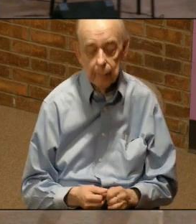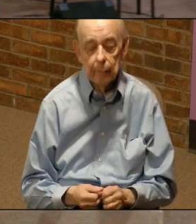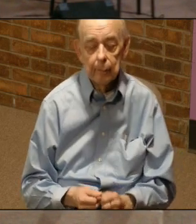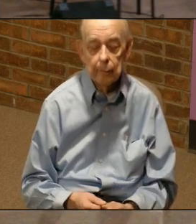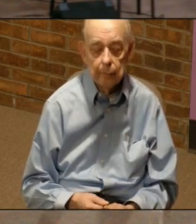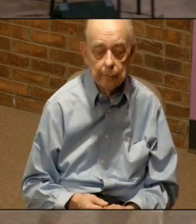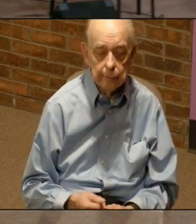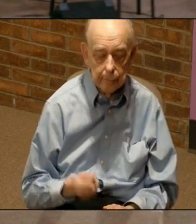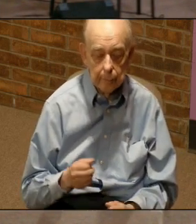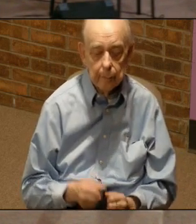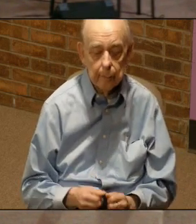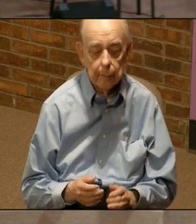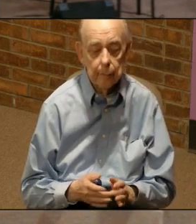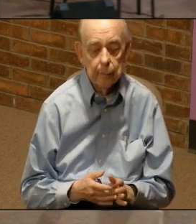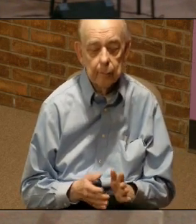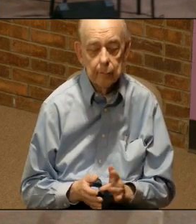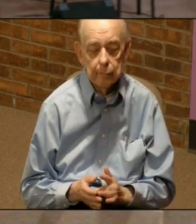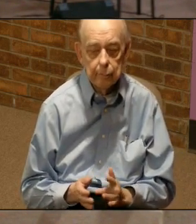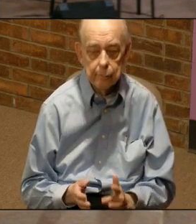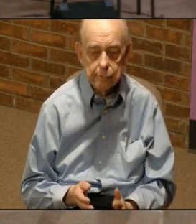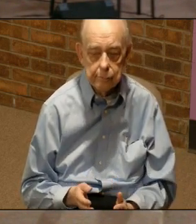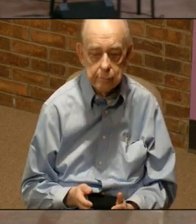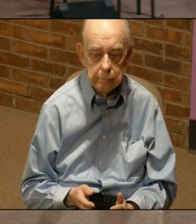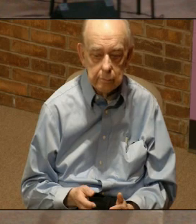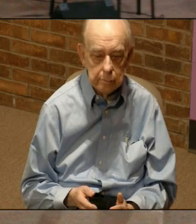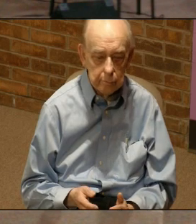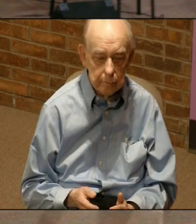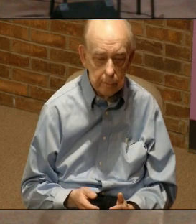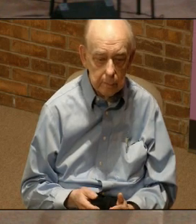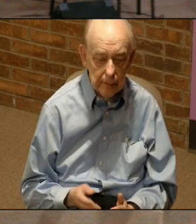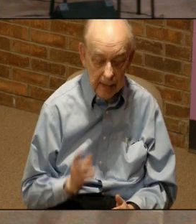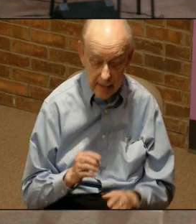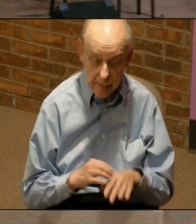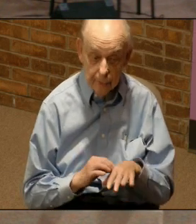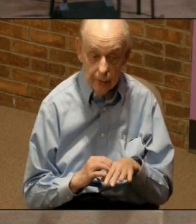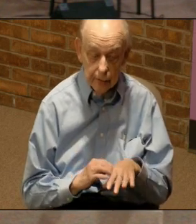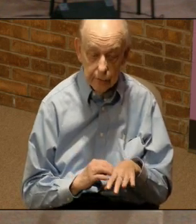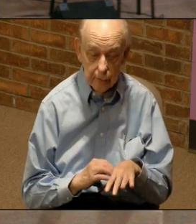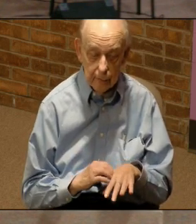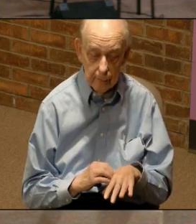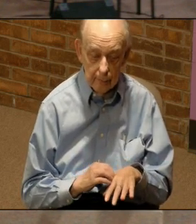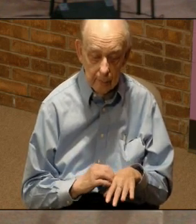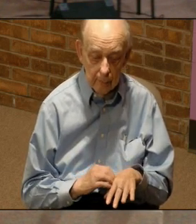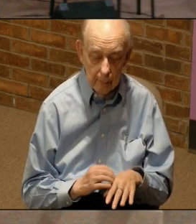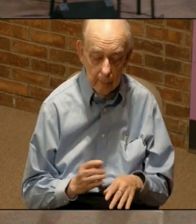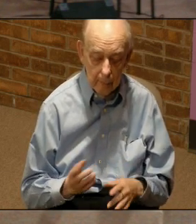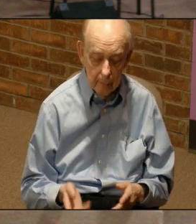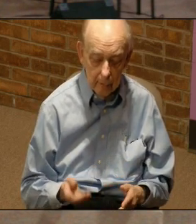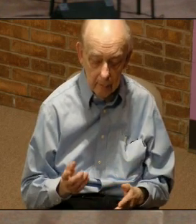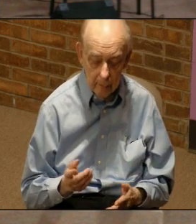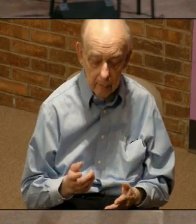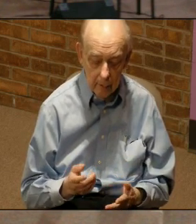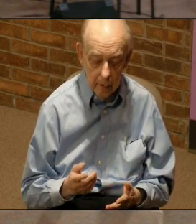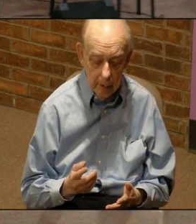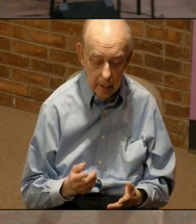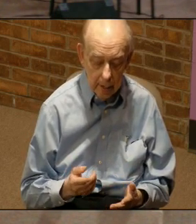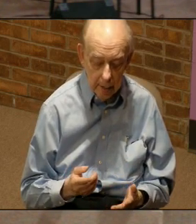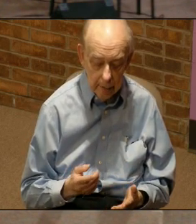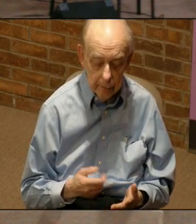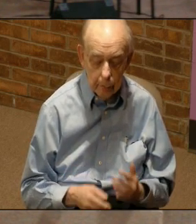this. Remember Jesus in the flesh. And here's what John